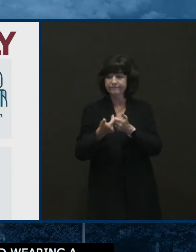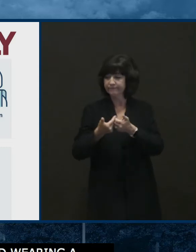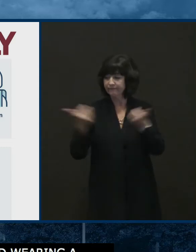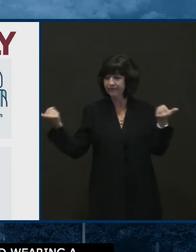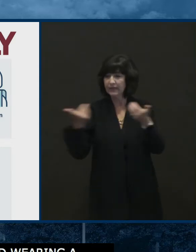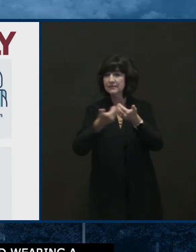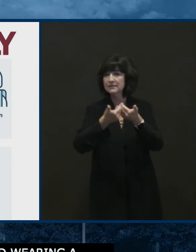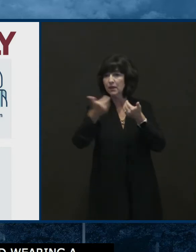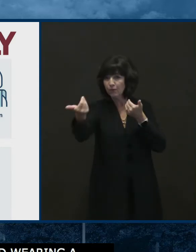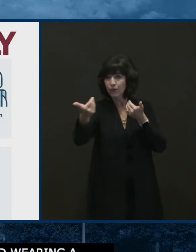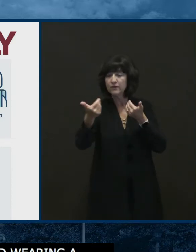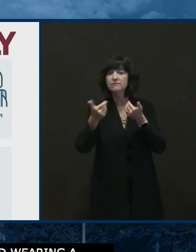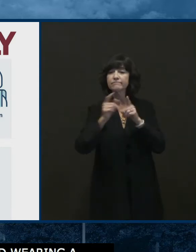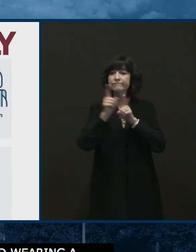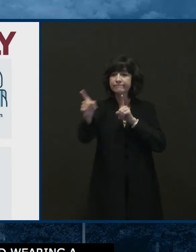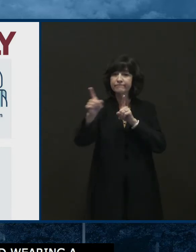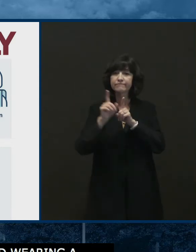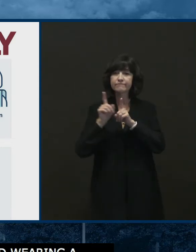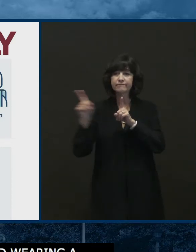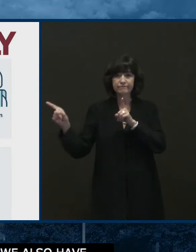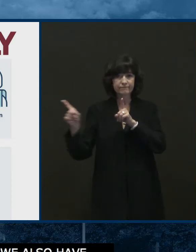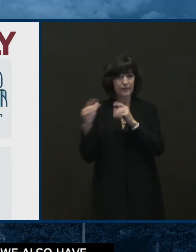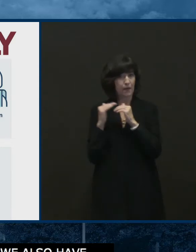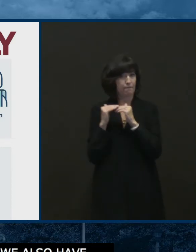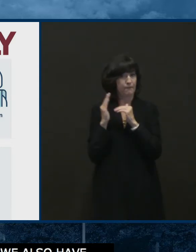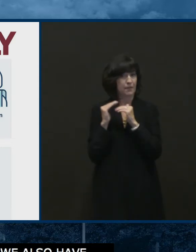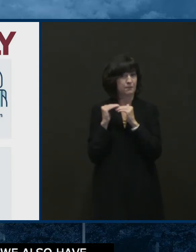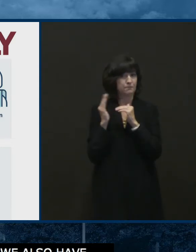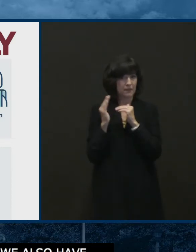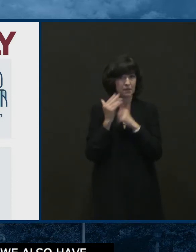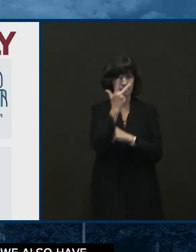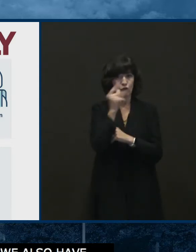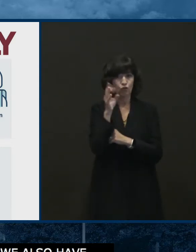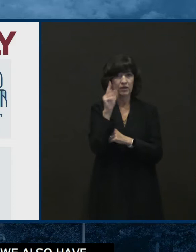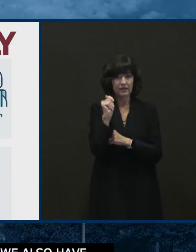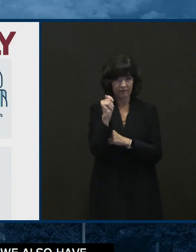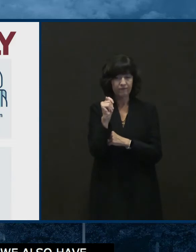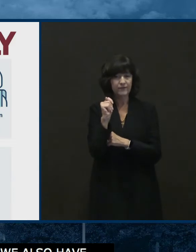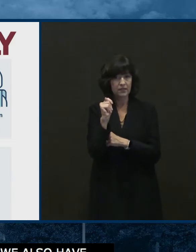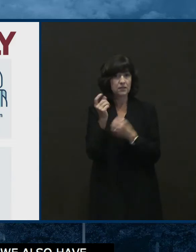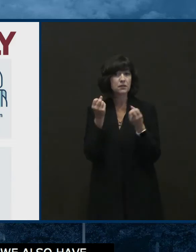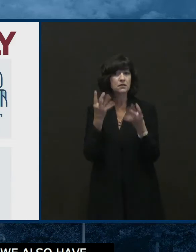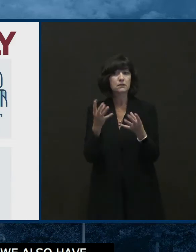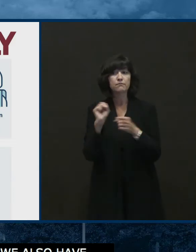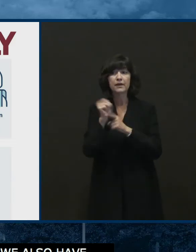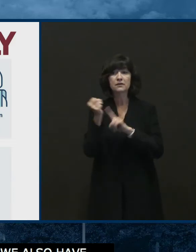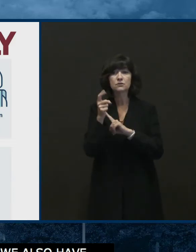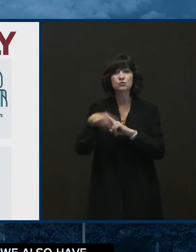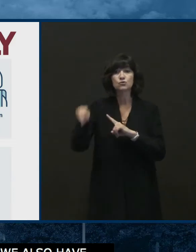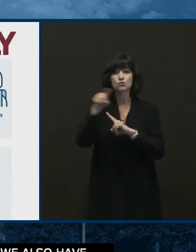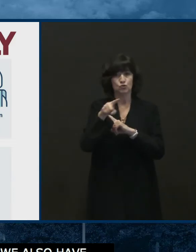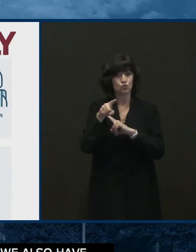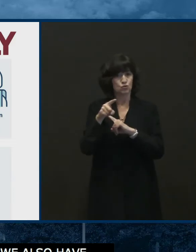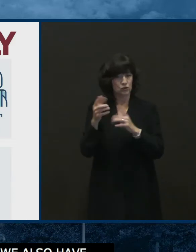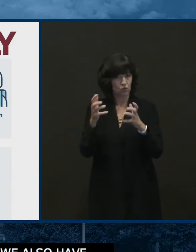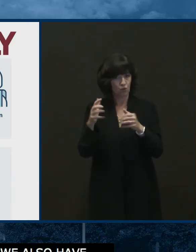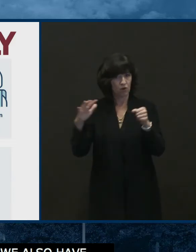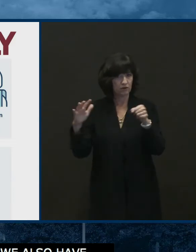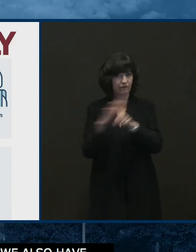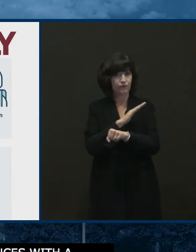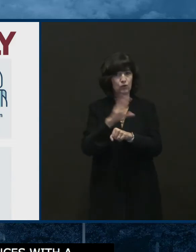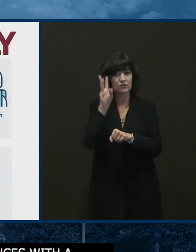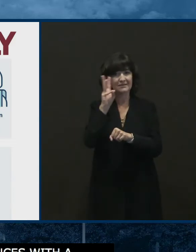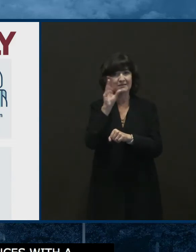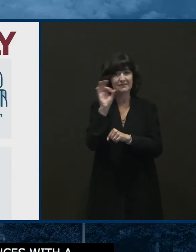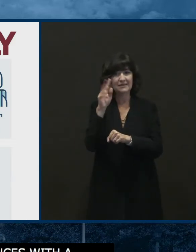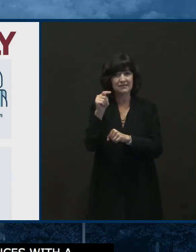those distances of a minimum of 3 feet, but in many cases, the full 6 feet that we're trying to